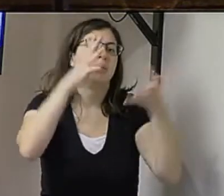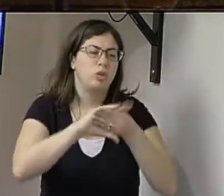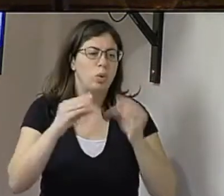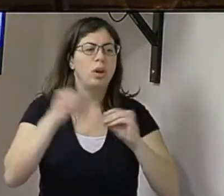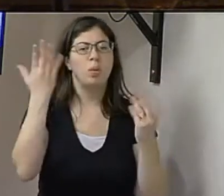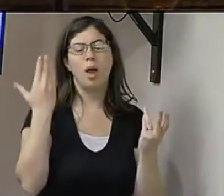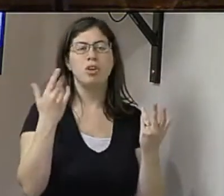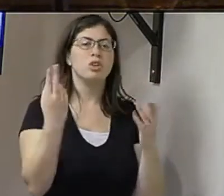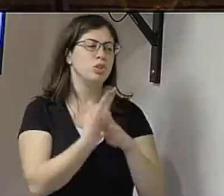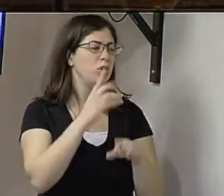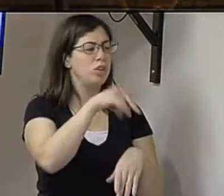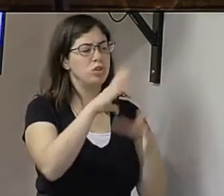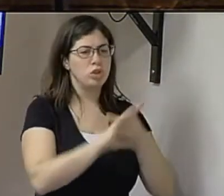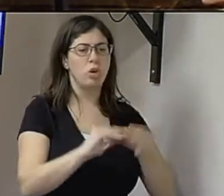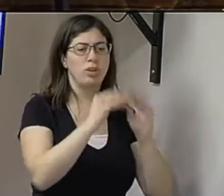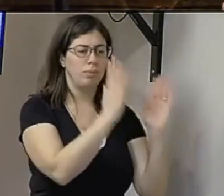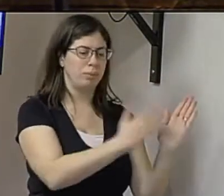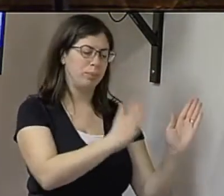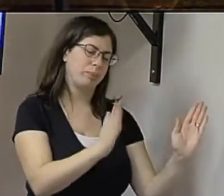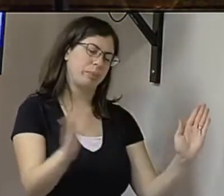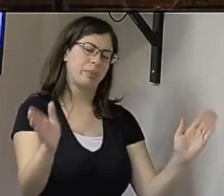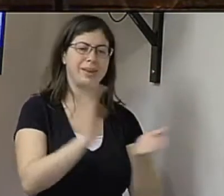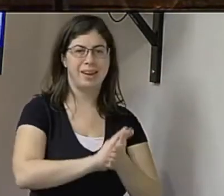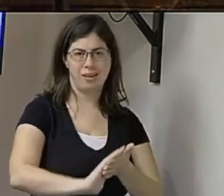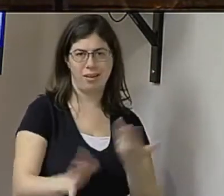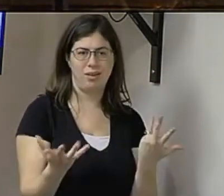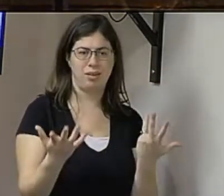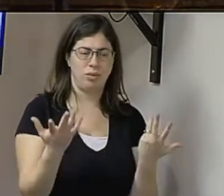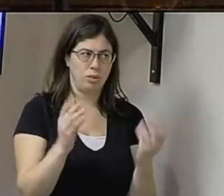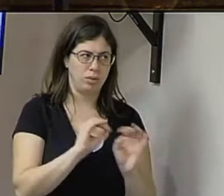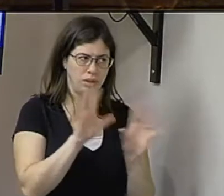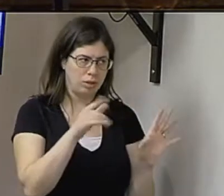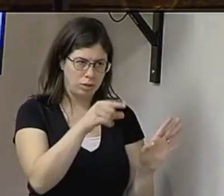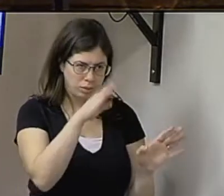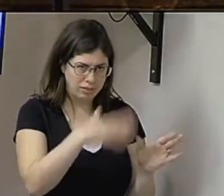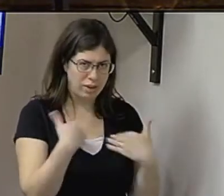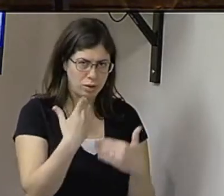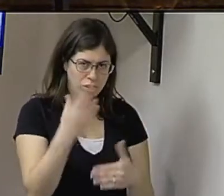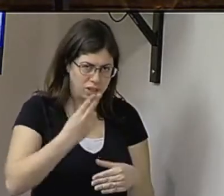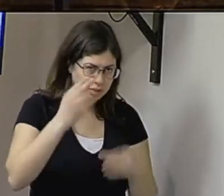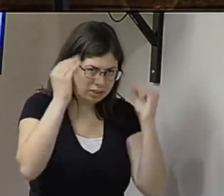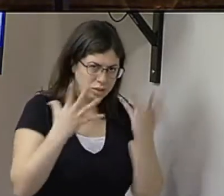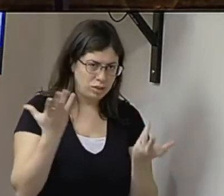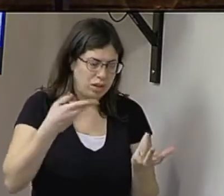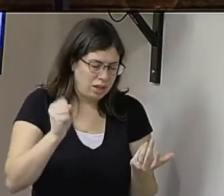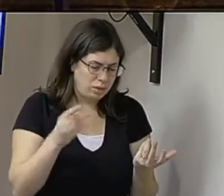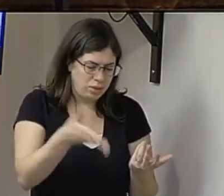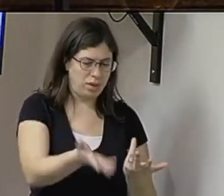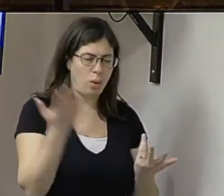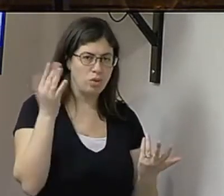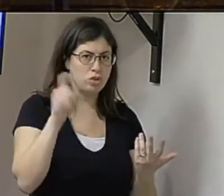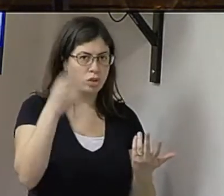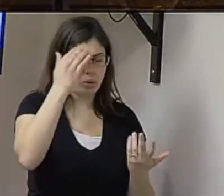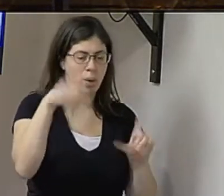look how like the story is all neat and it's all put together nicely. And I was like, so clearly you never had a good history teacher in high school, because what you should